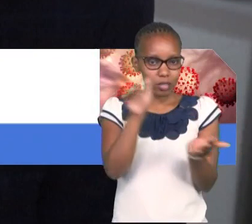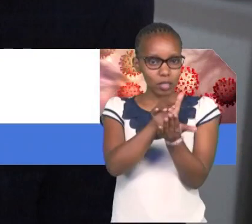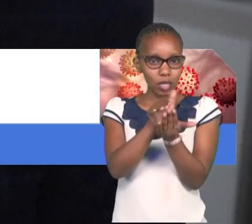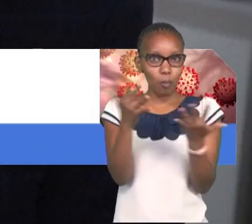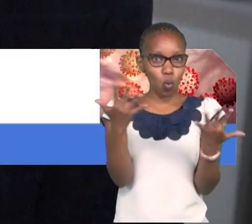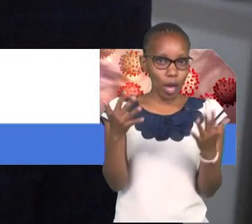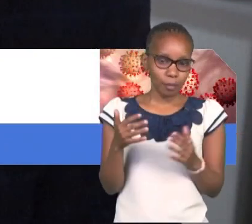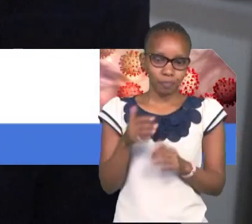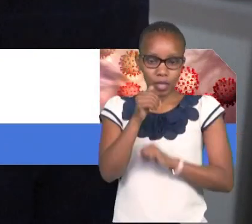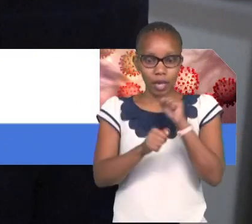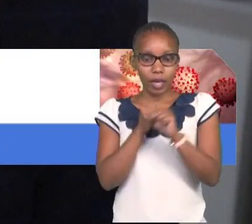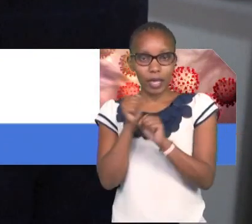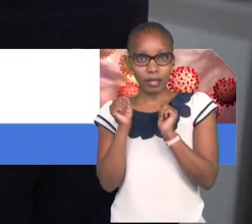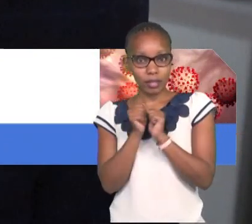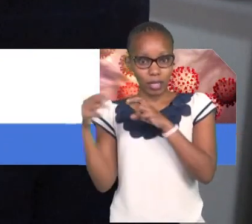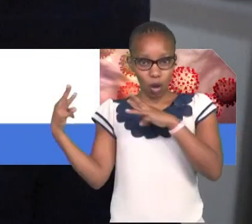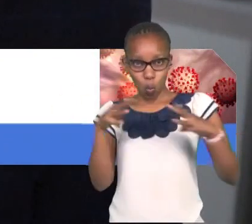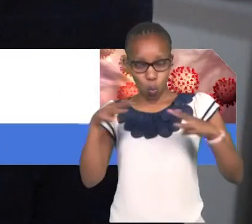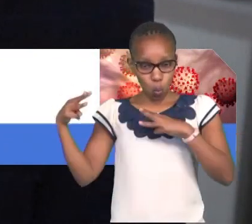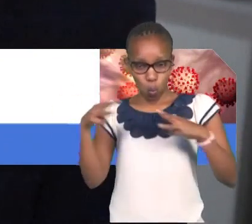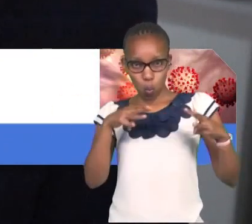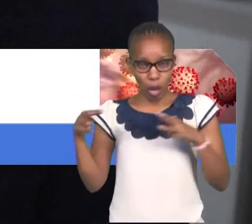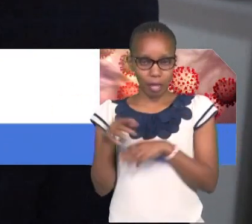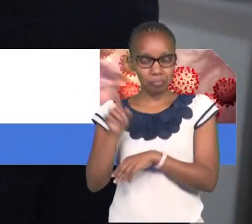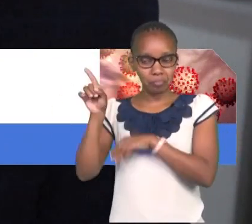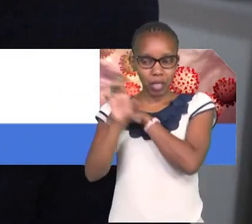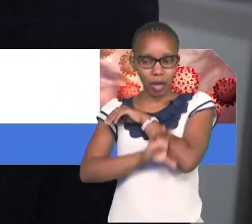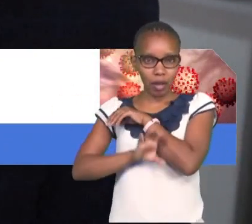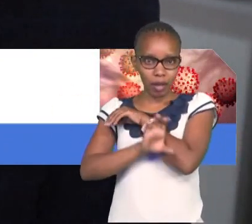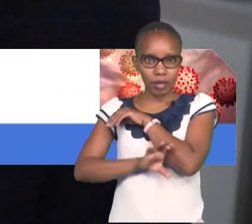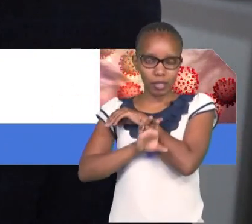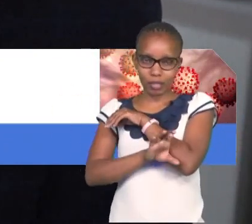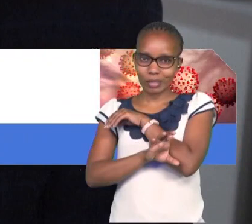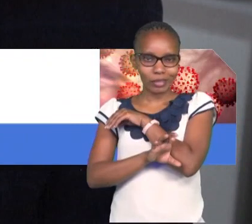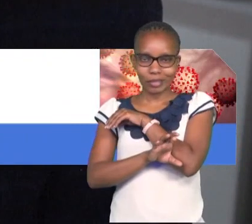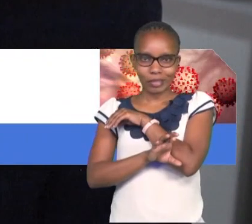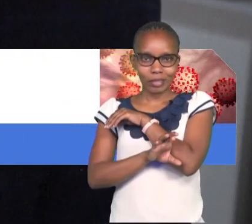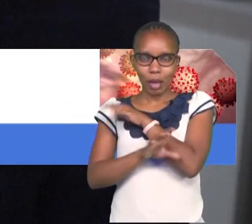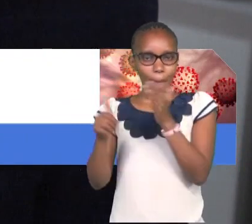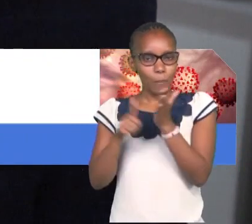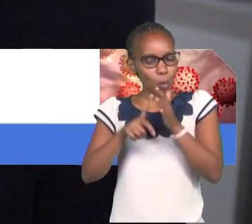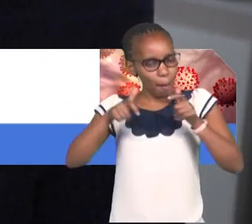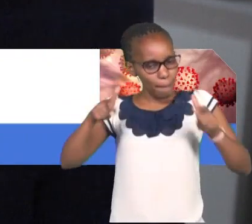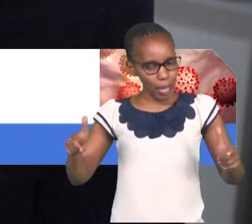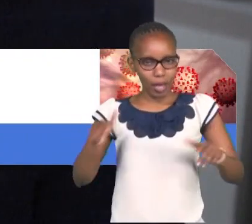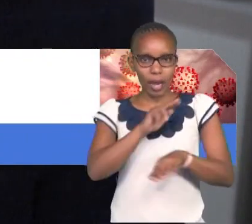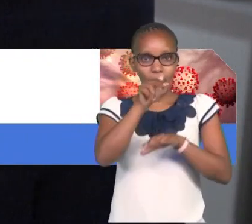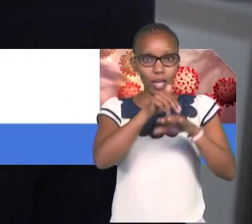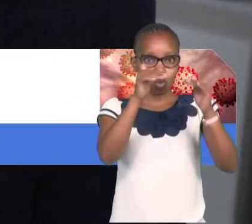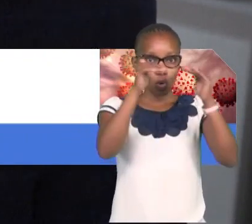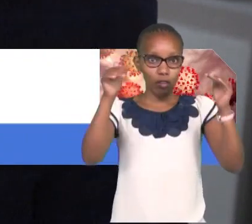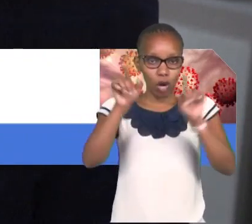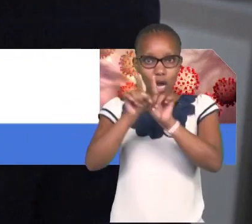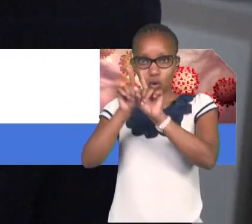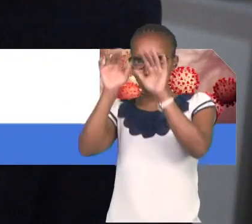During 10 years of war, Syria's physical heritage was exposed to a catastrophe at the national level and a catastrophe at the